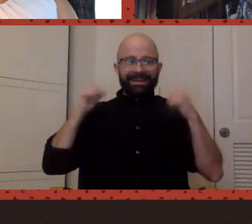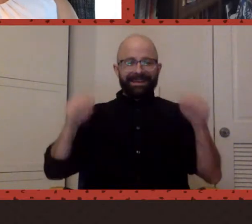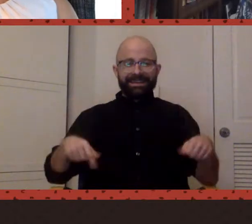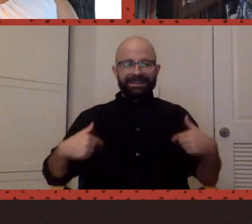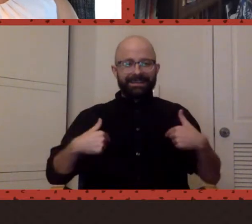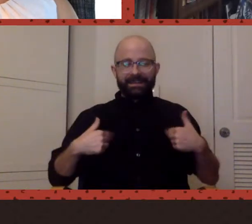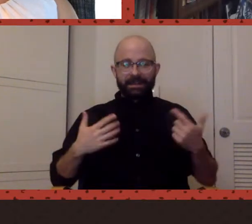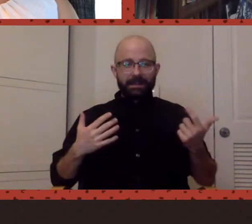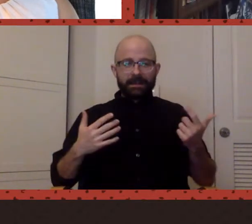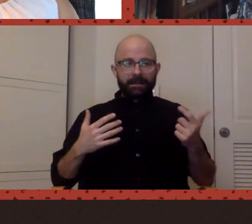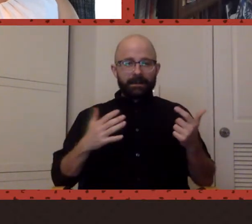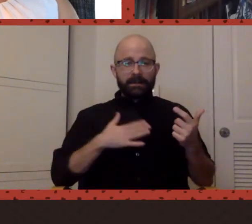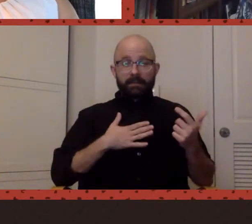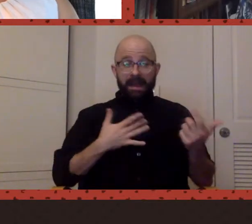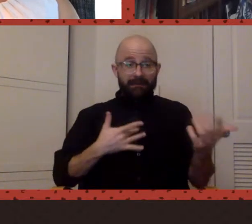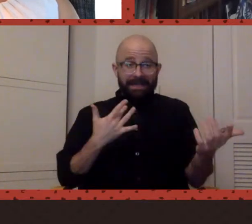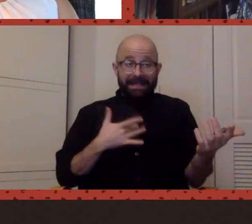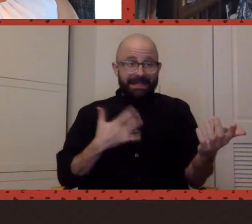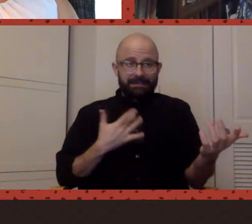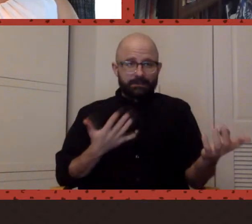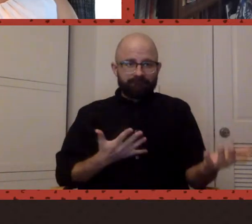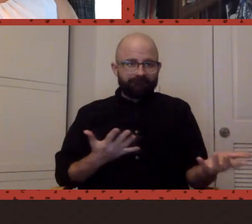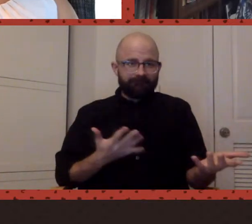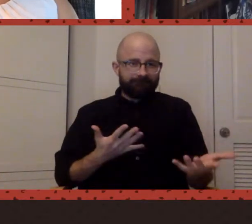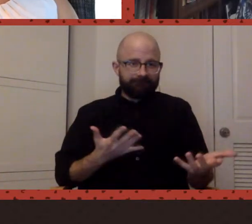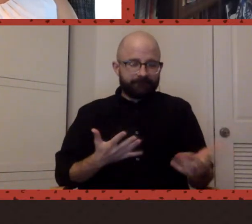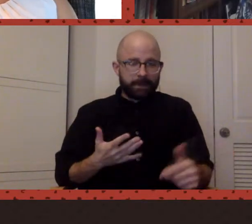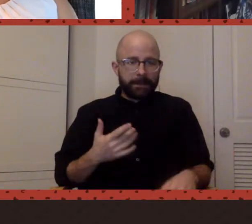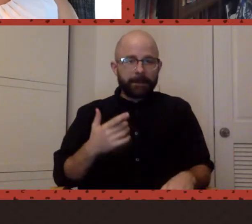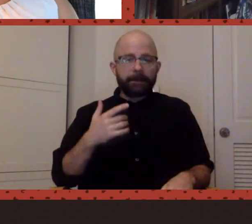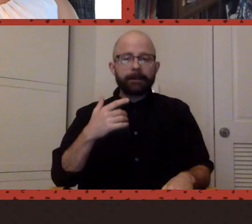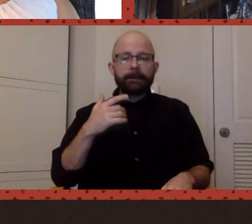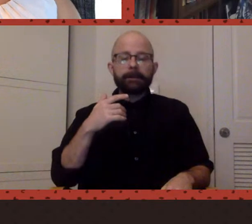mean, what my feelings are,